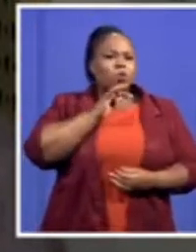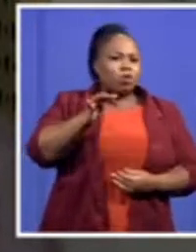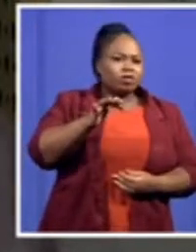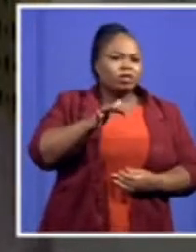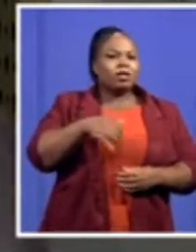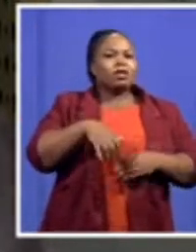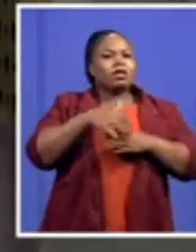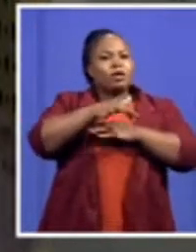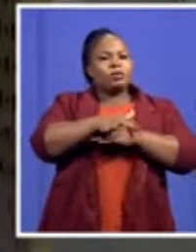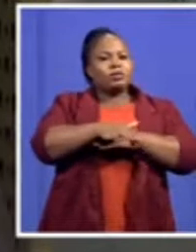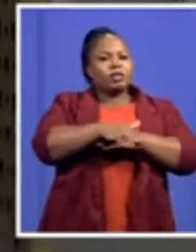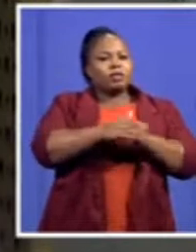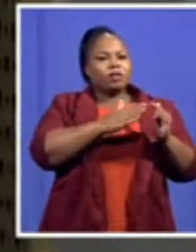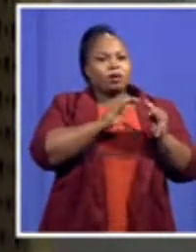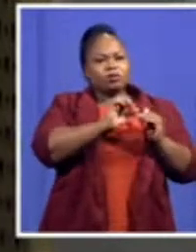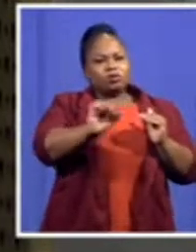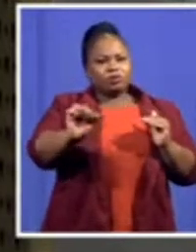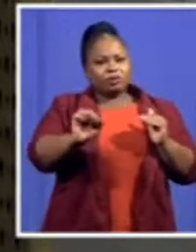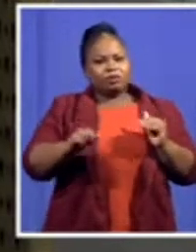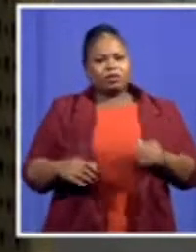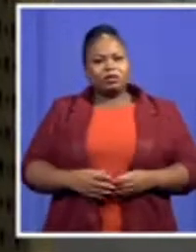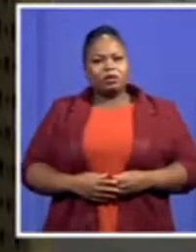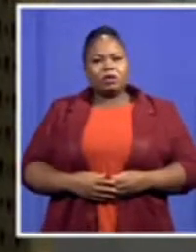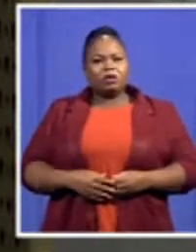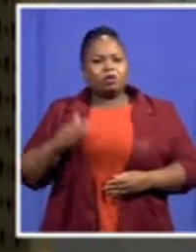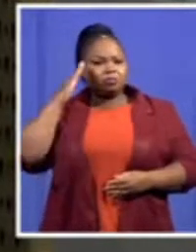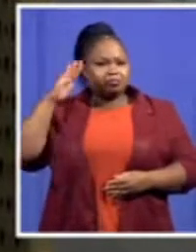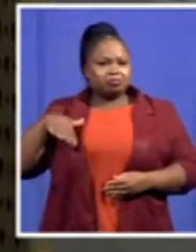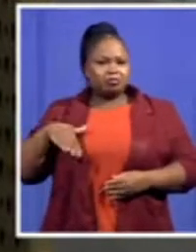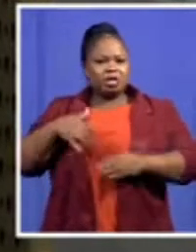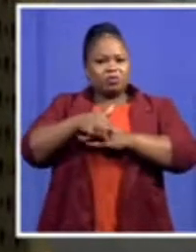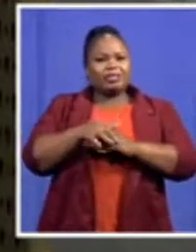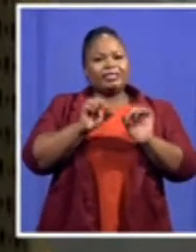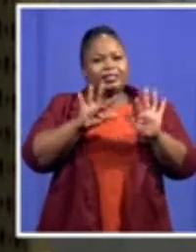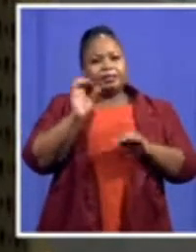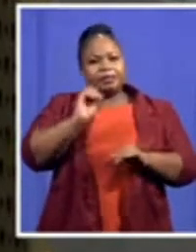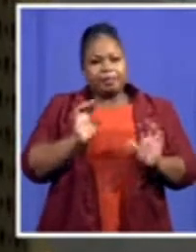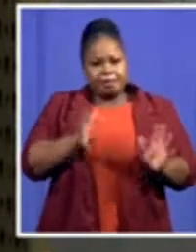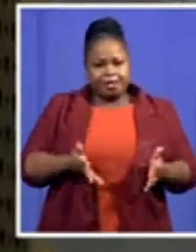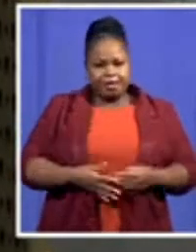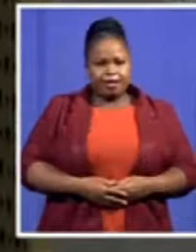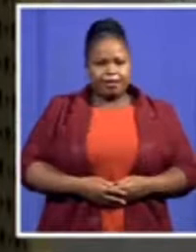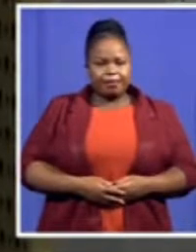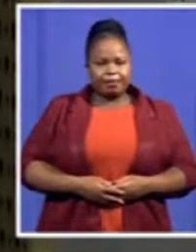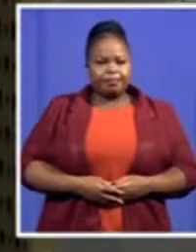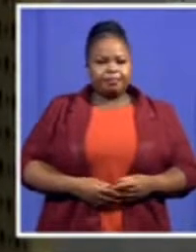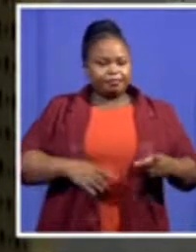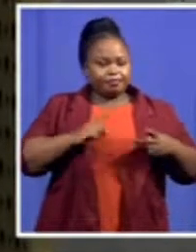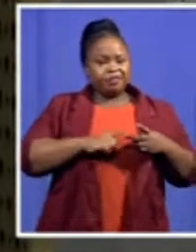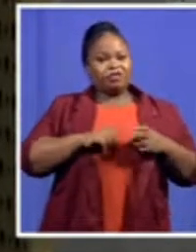their places of dwelling. With regards to electricity, an overwhelming majority